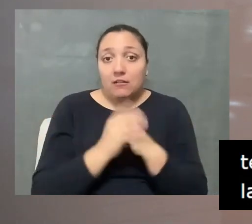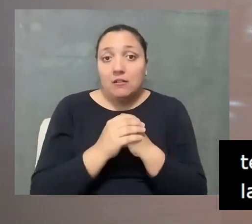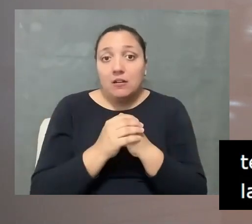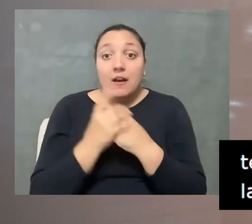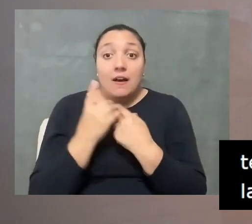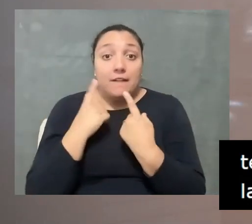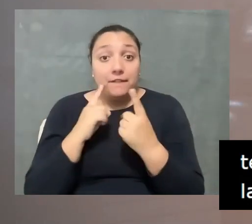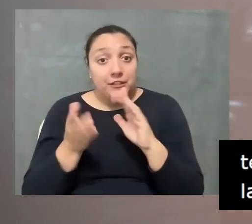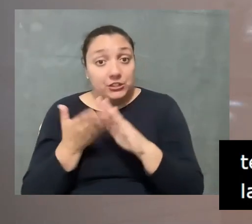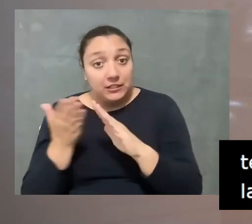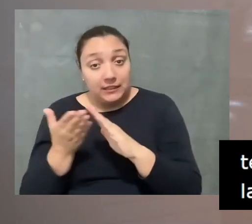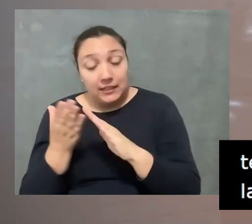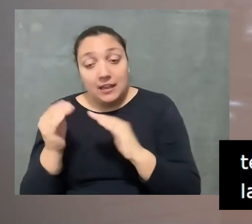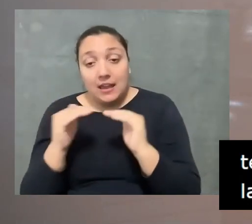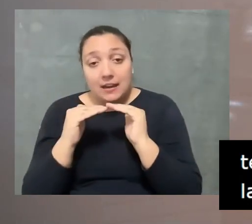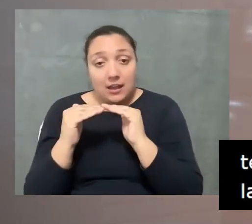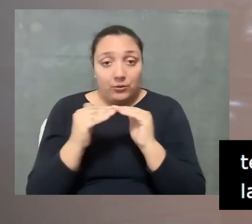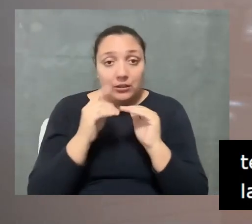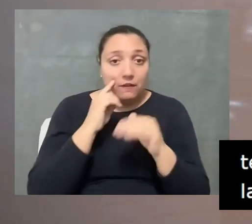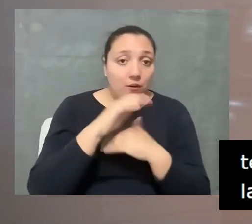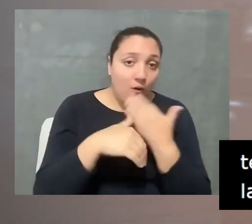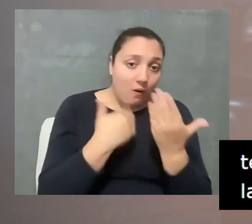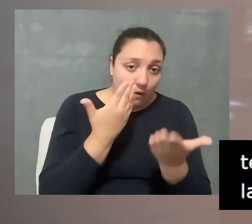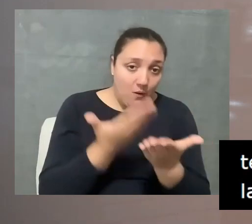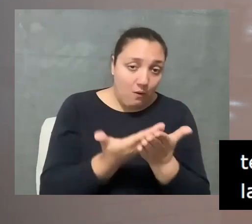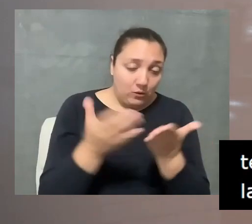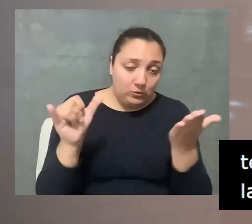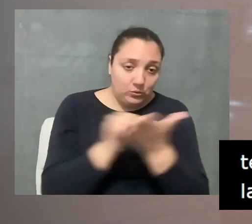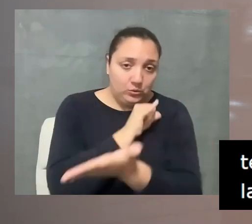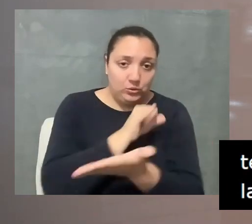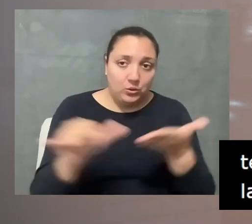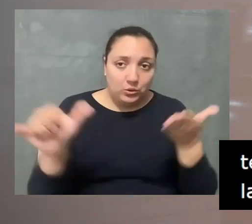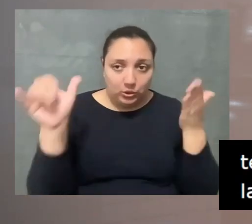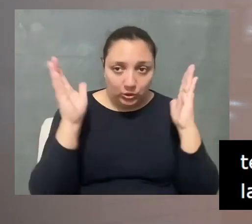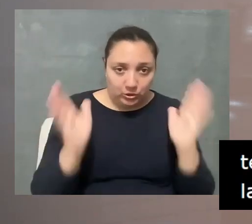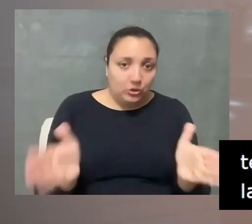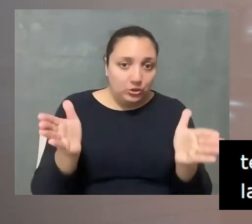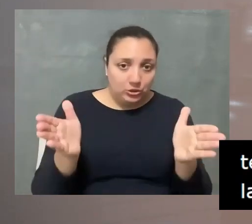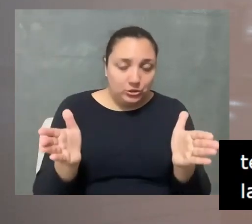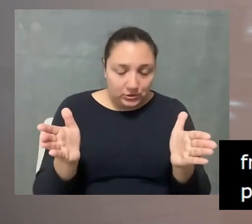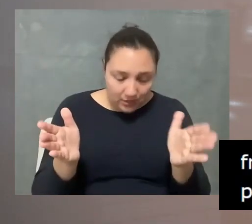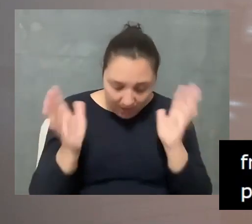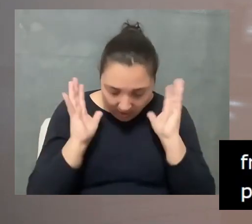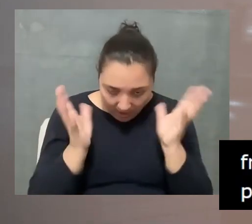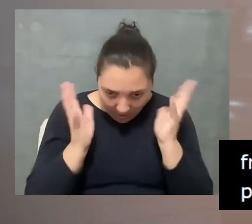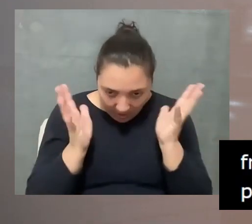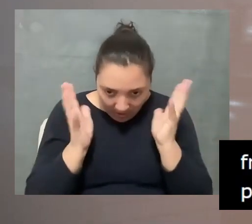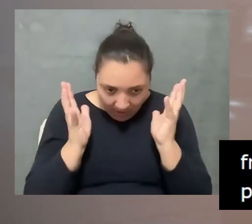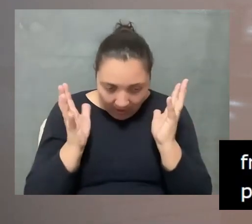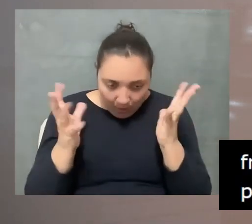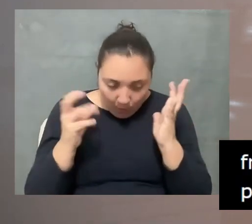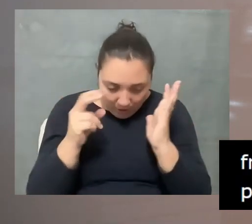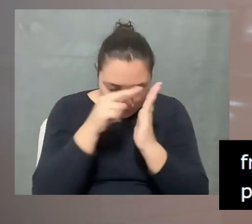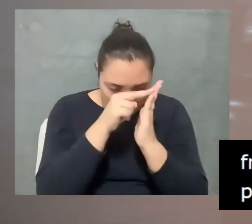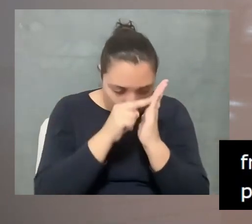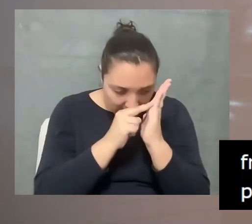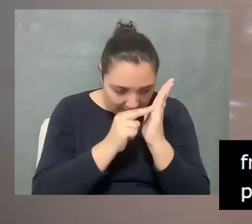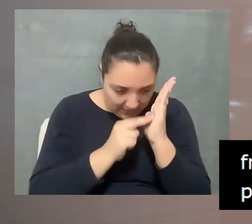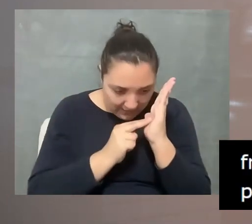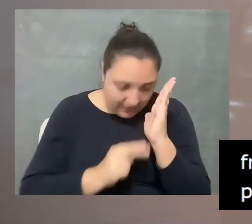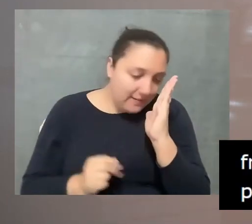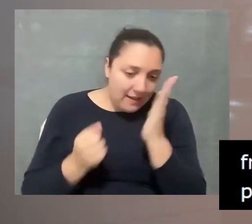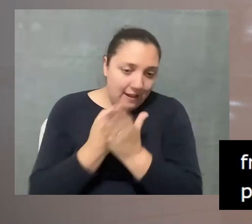and equitably to all New Yorkers. I wanted to read every single word of that because it's so important that we